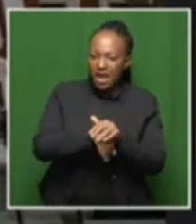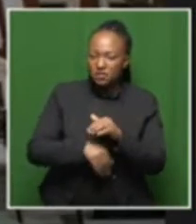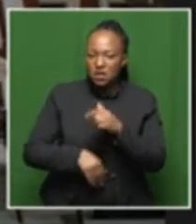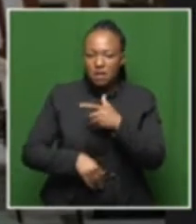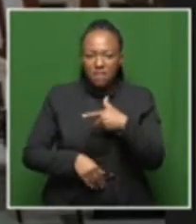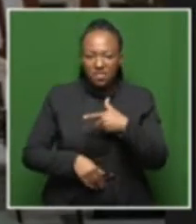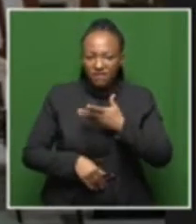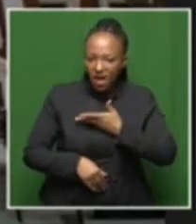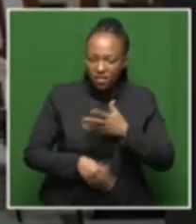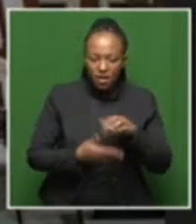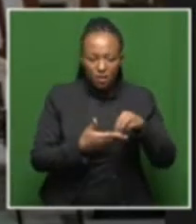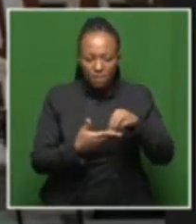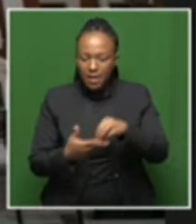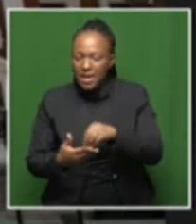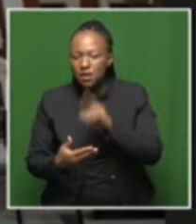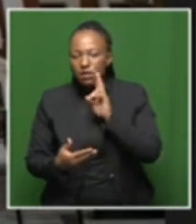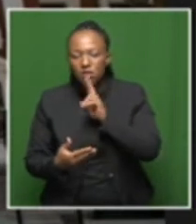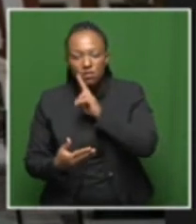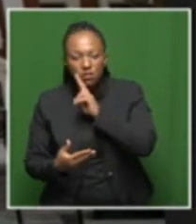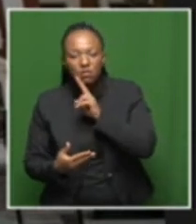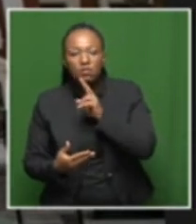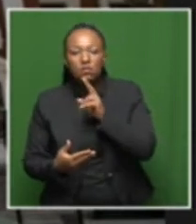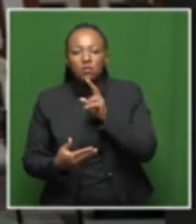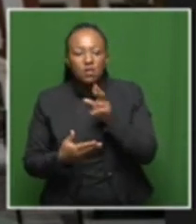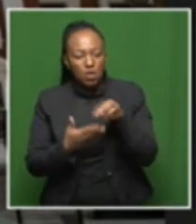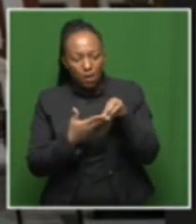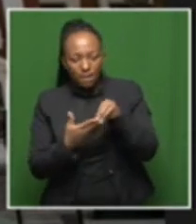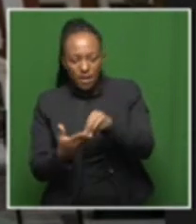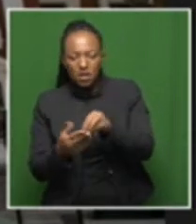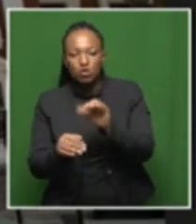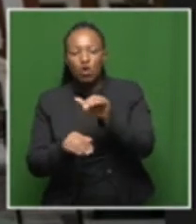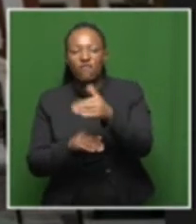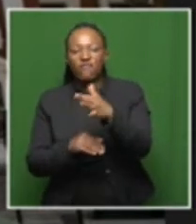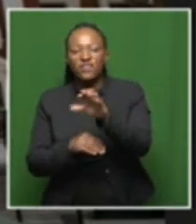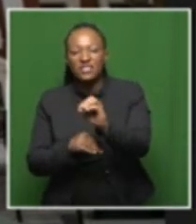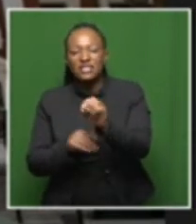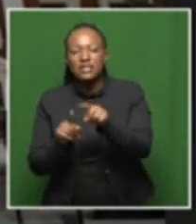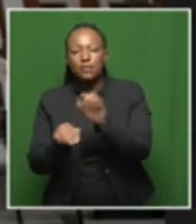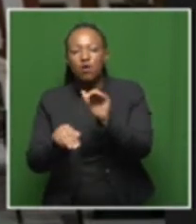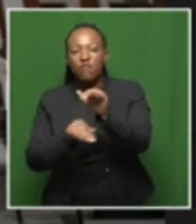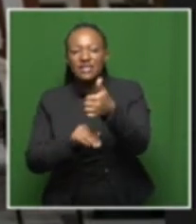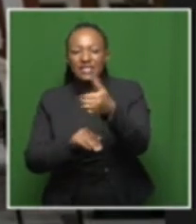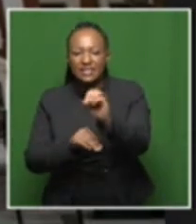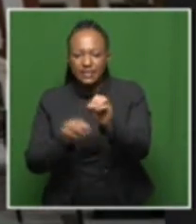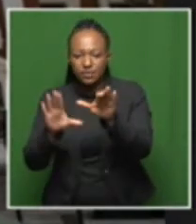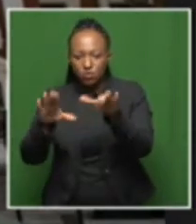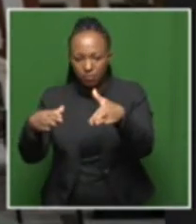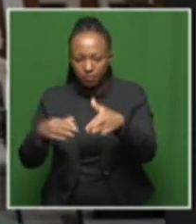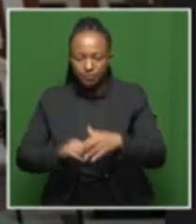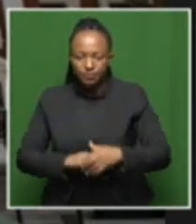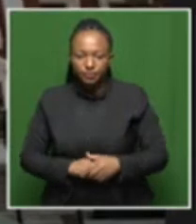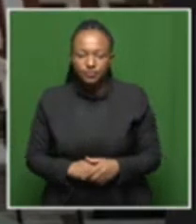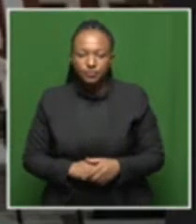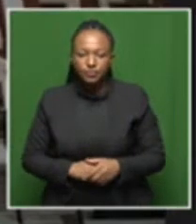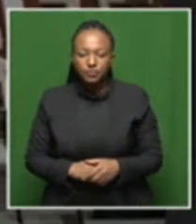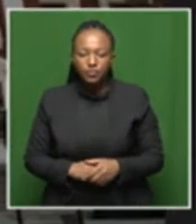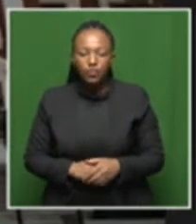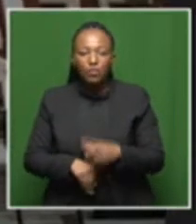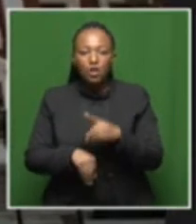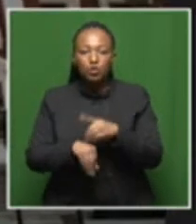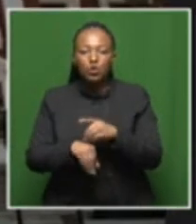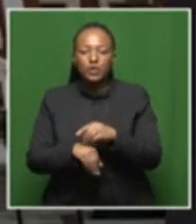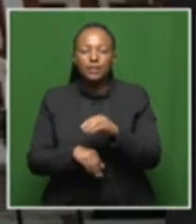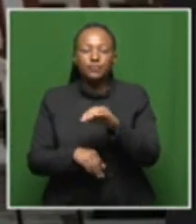parents and uncles and so on, of the over 50 and the over 60s. Together with this, as Dr. Crisp